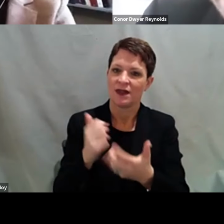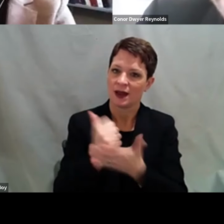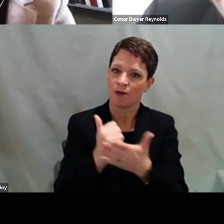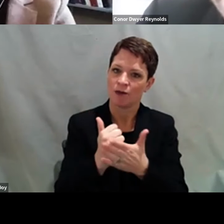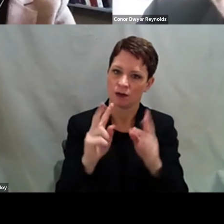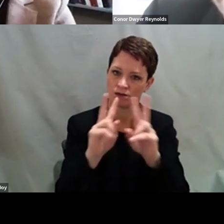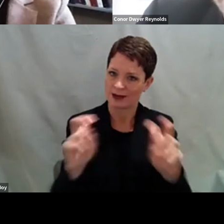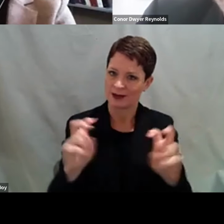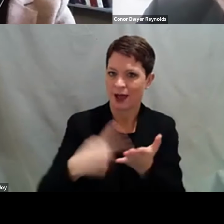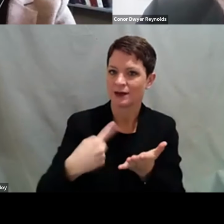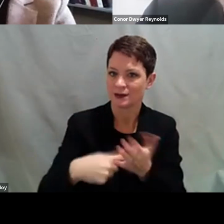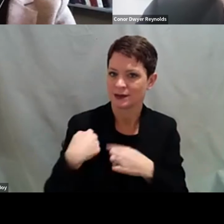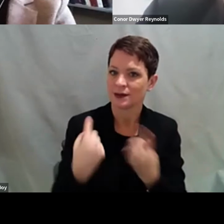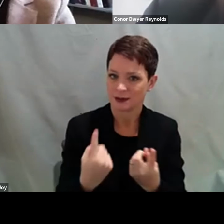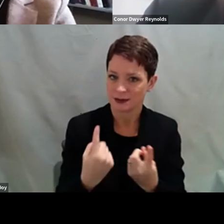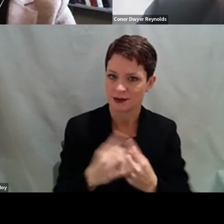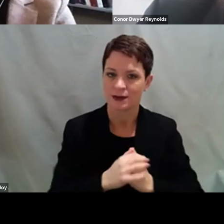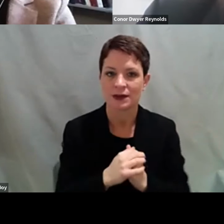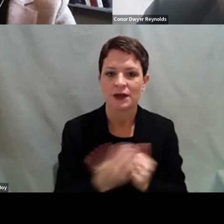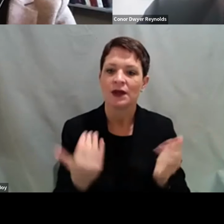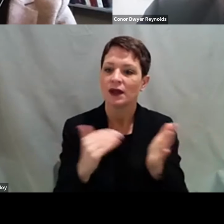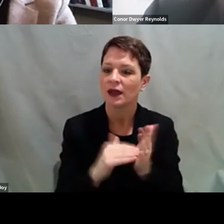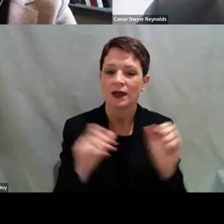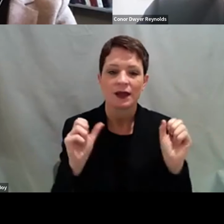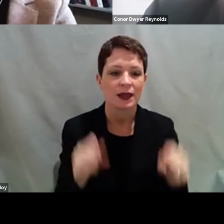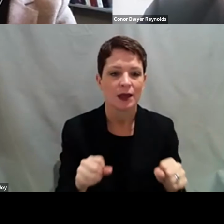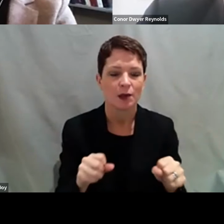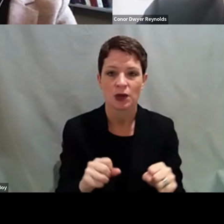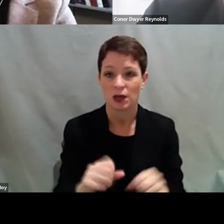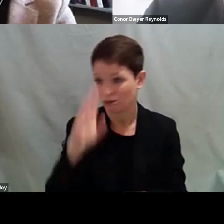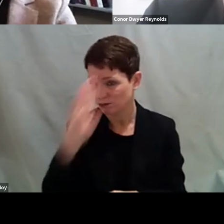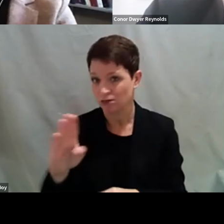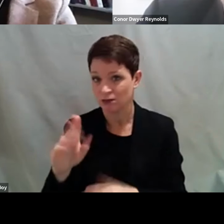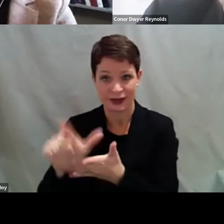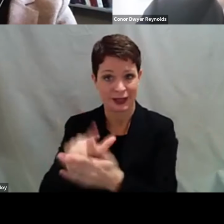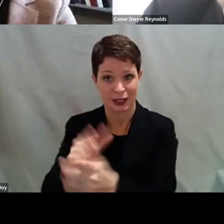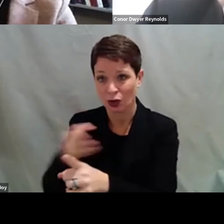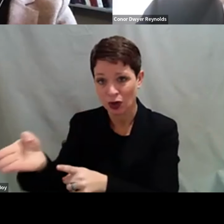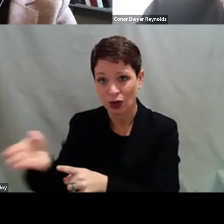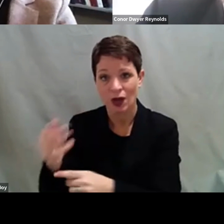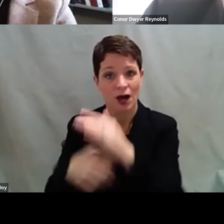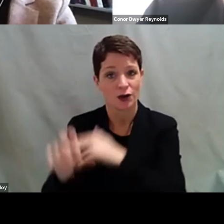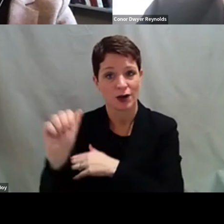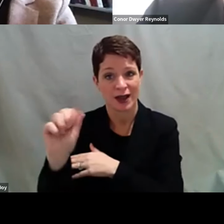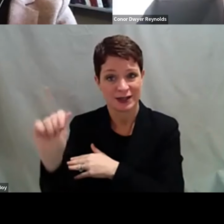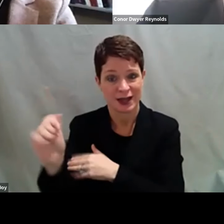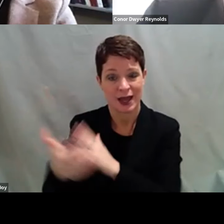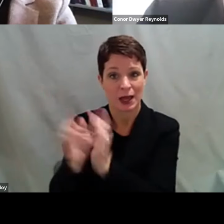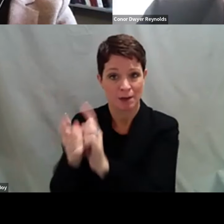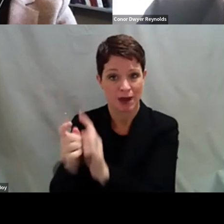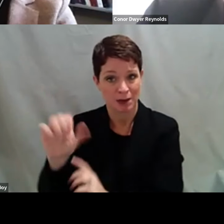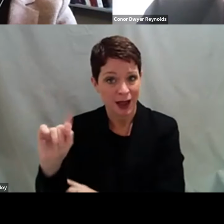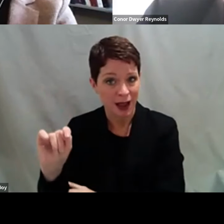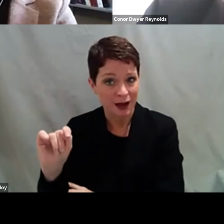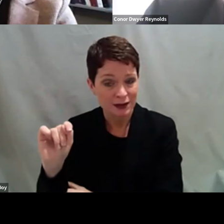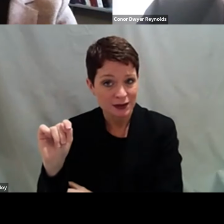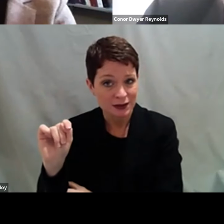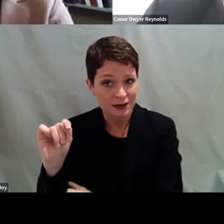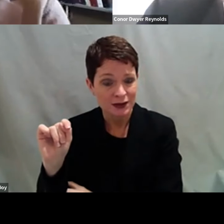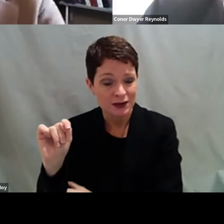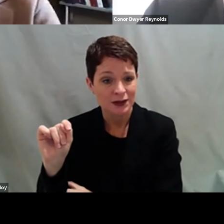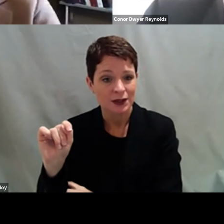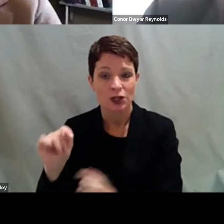analysis. And this again can be in a strict legal sense, so under the ADA Amendments Act, um,